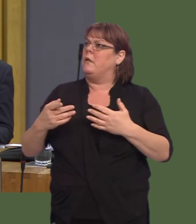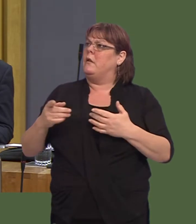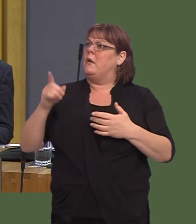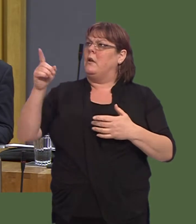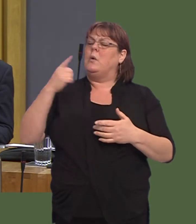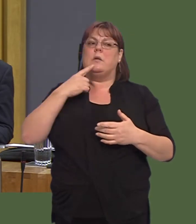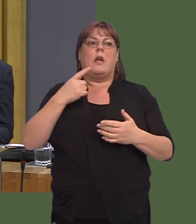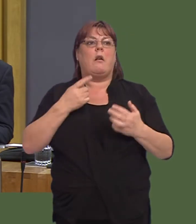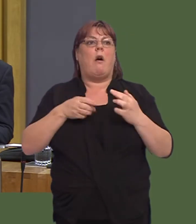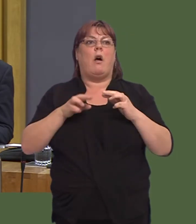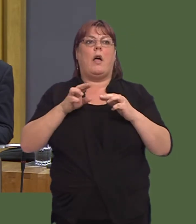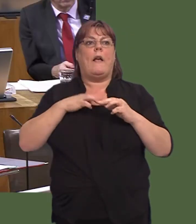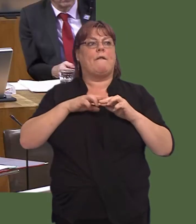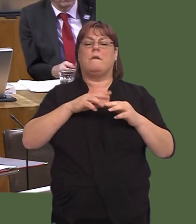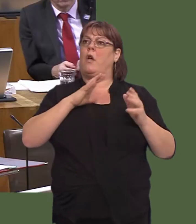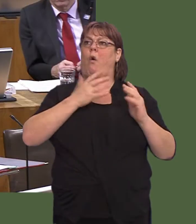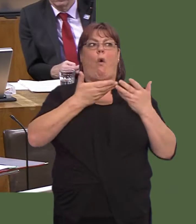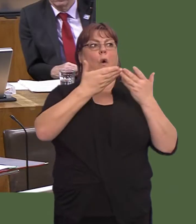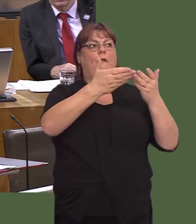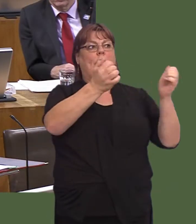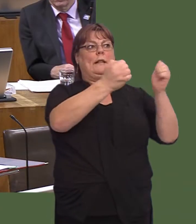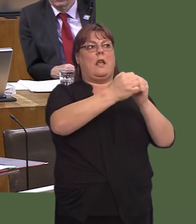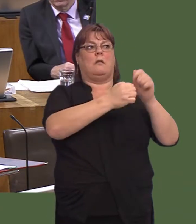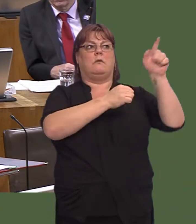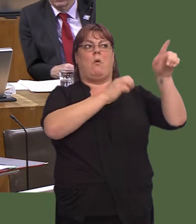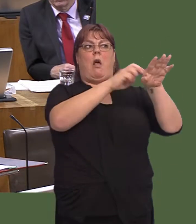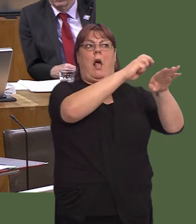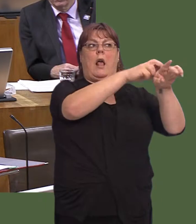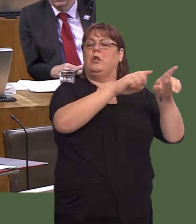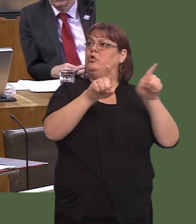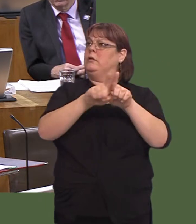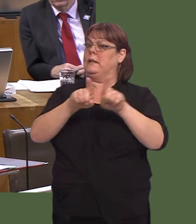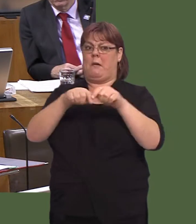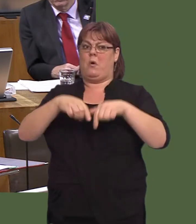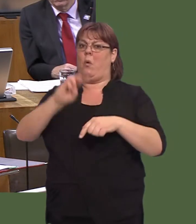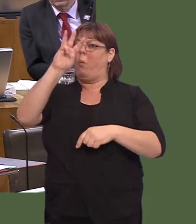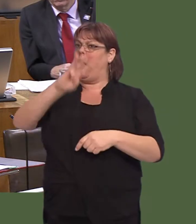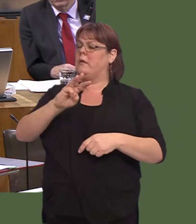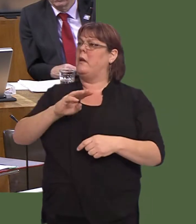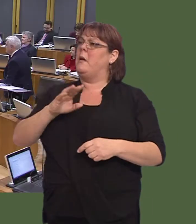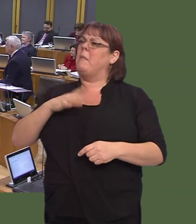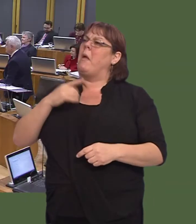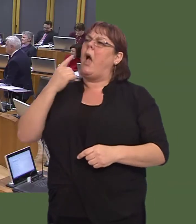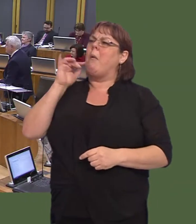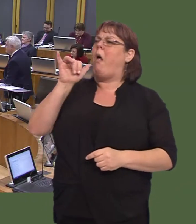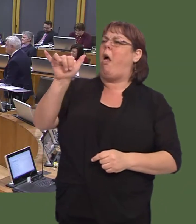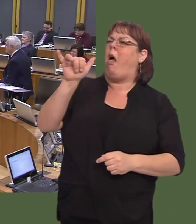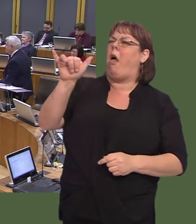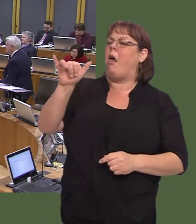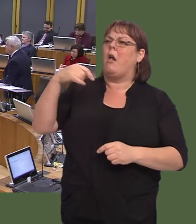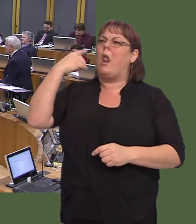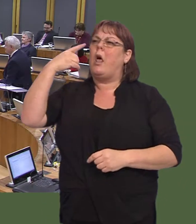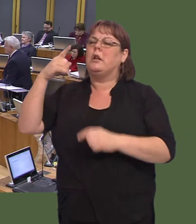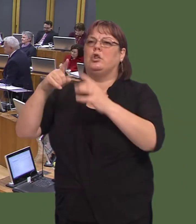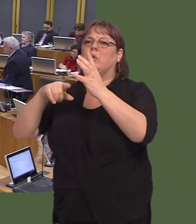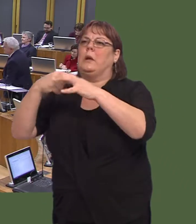country, you expect that to be offered to Wales. Now, perhaps I trust Westminster a lot less than you do, First Minister.